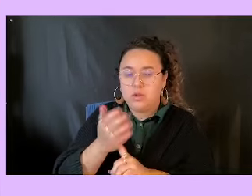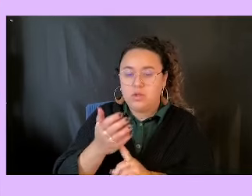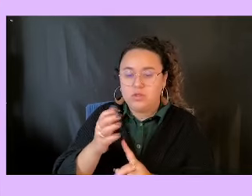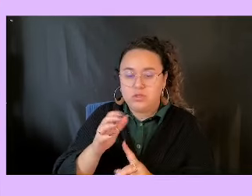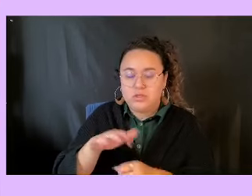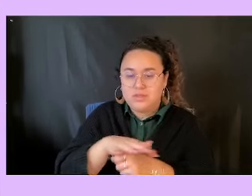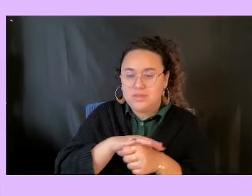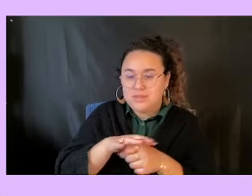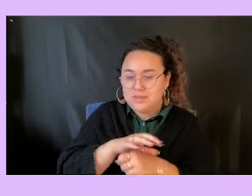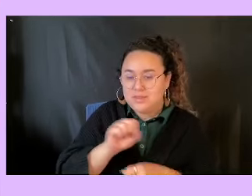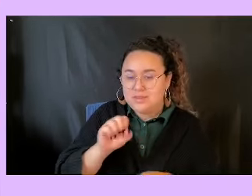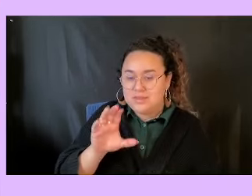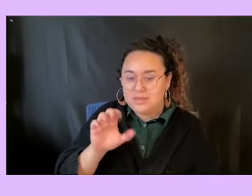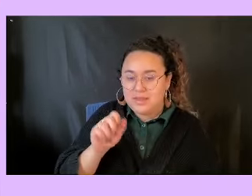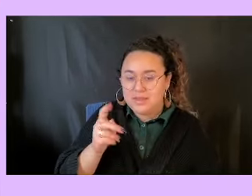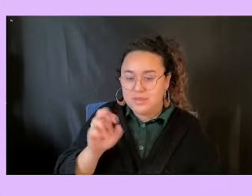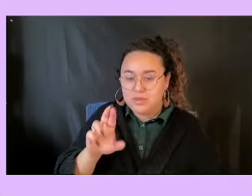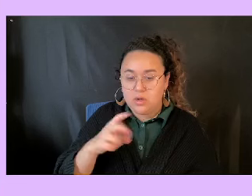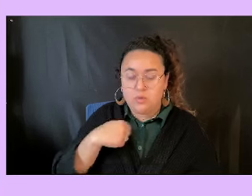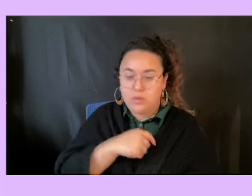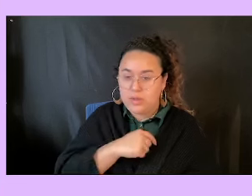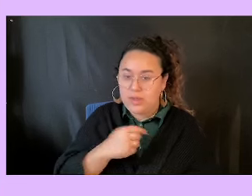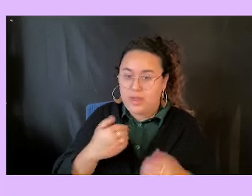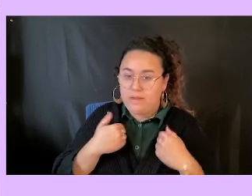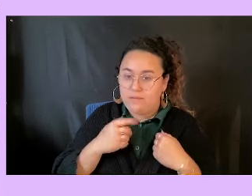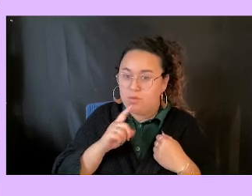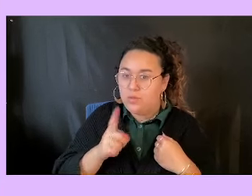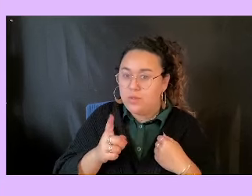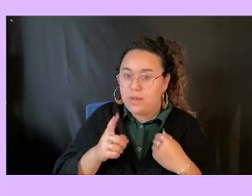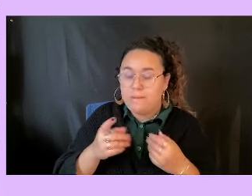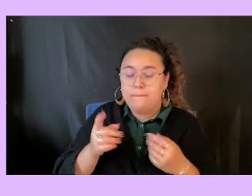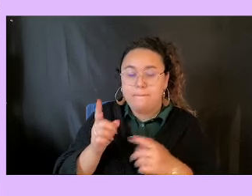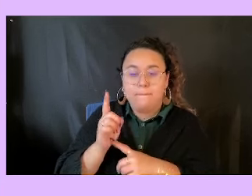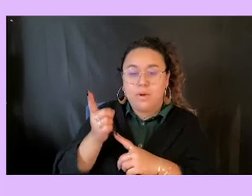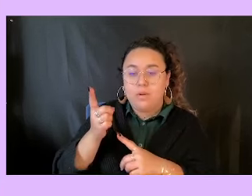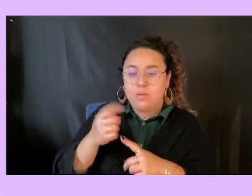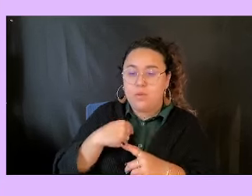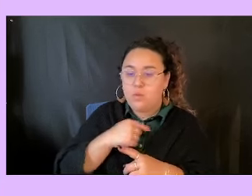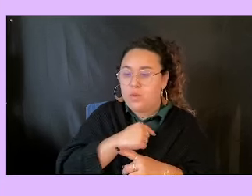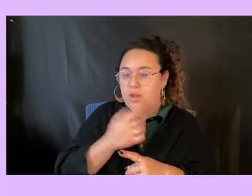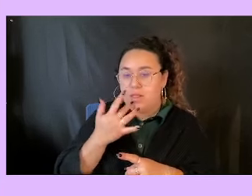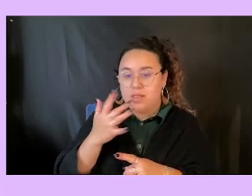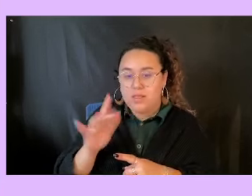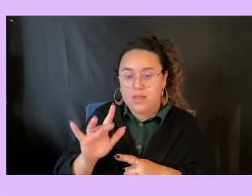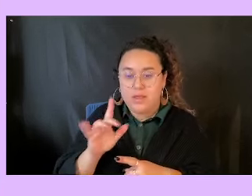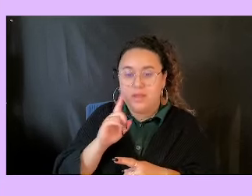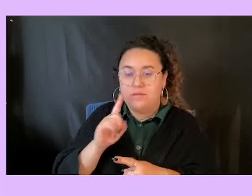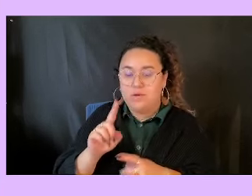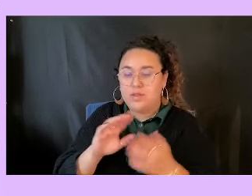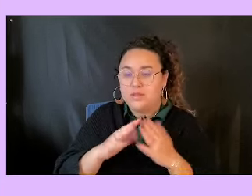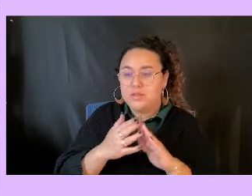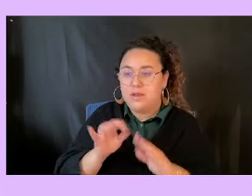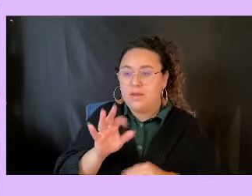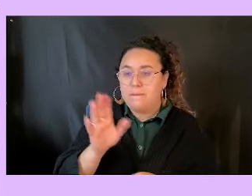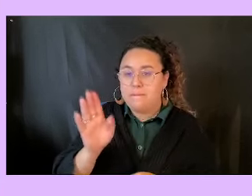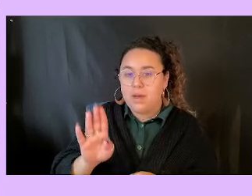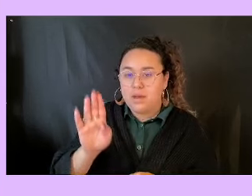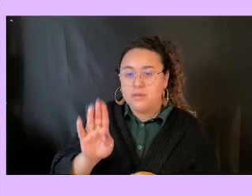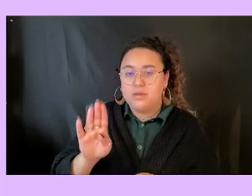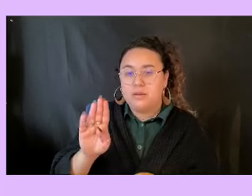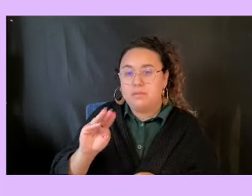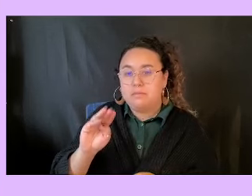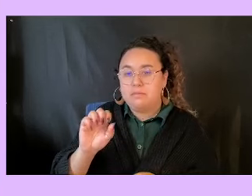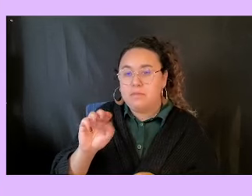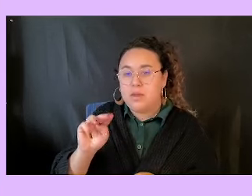having a real moment where we're really lucky to have funding from City of Boston, Mellon Foundation for the Monument Project. We did a cultural